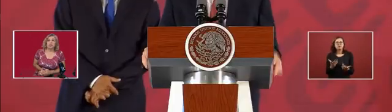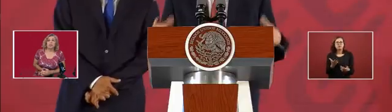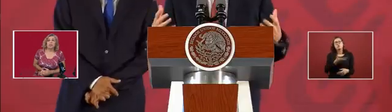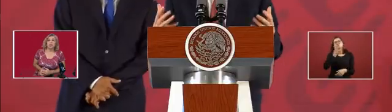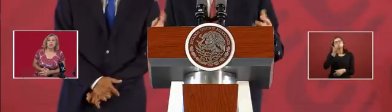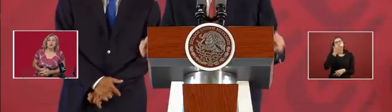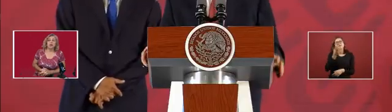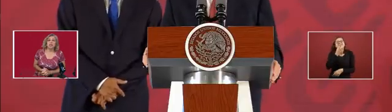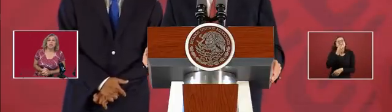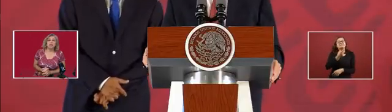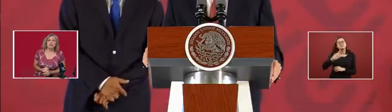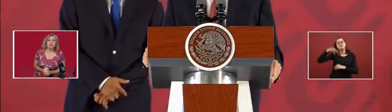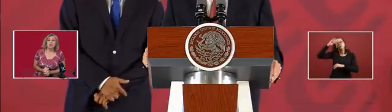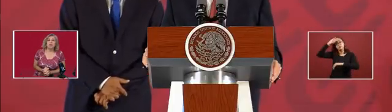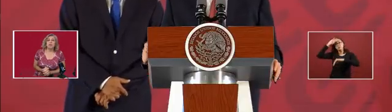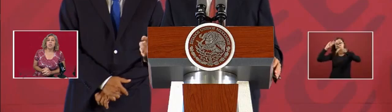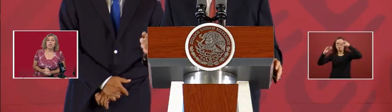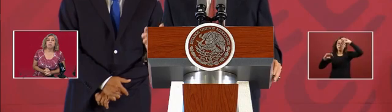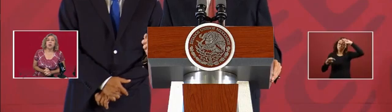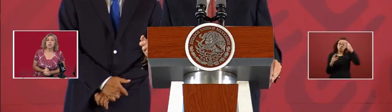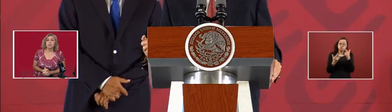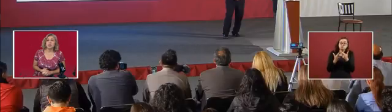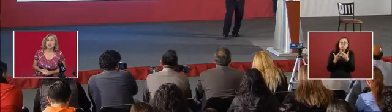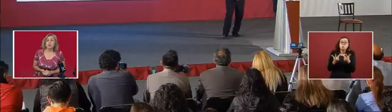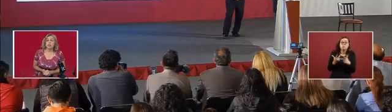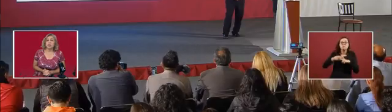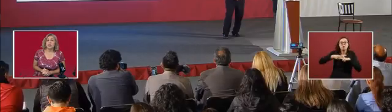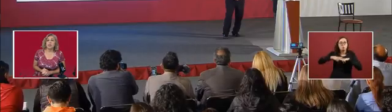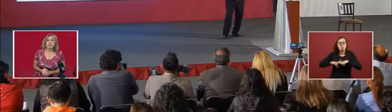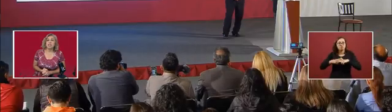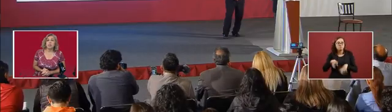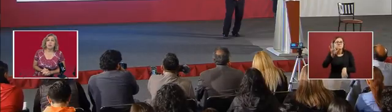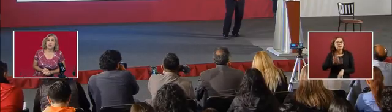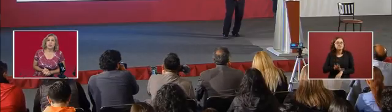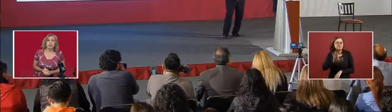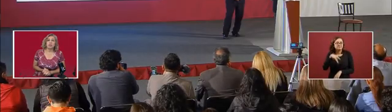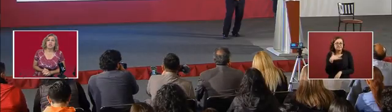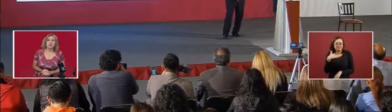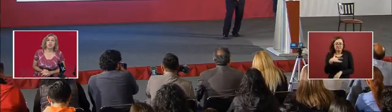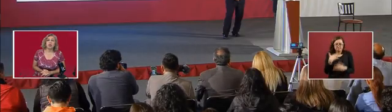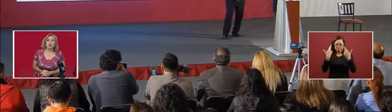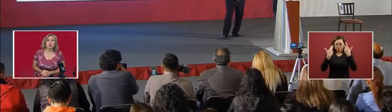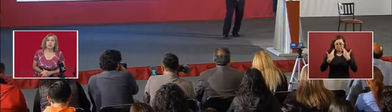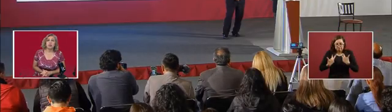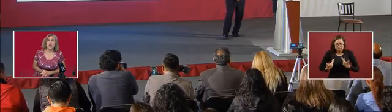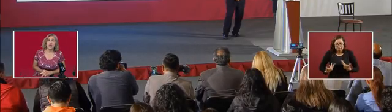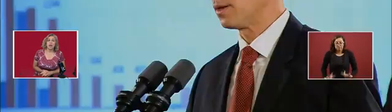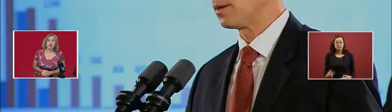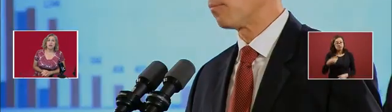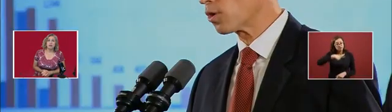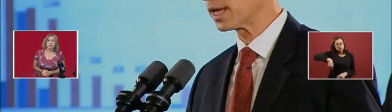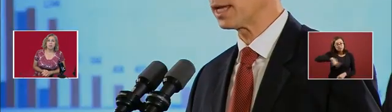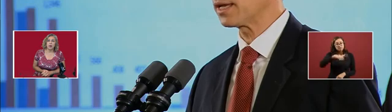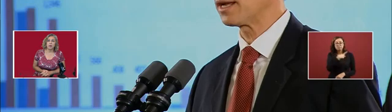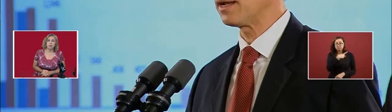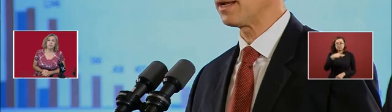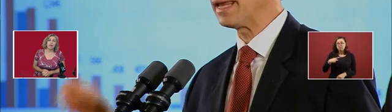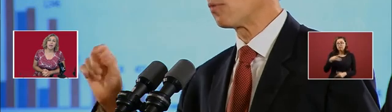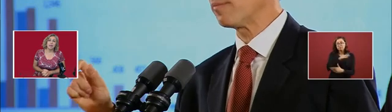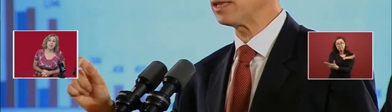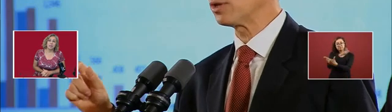eyes, but it's not always presenting. Body aches and joints,